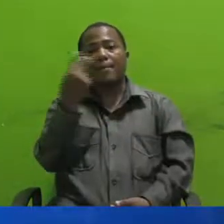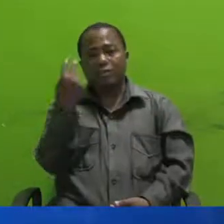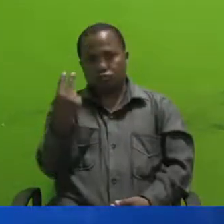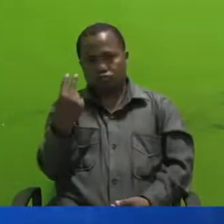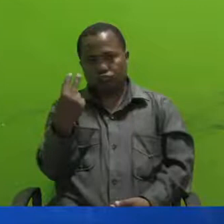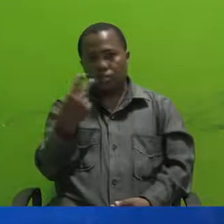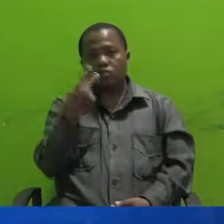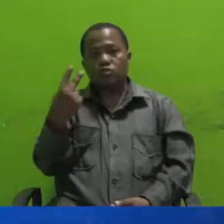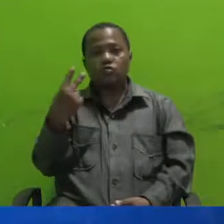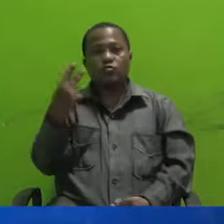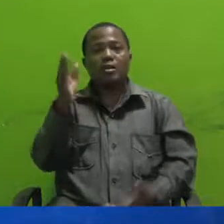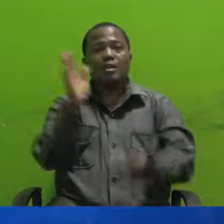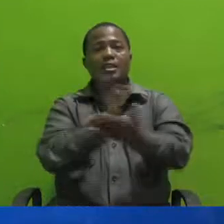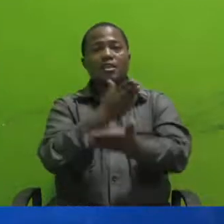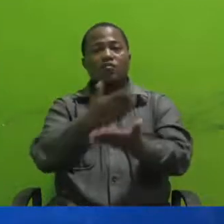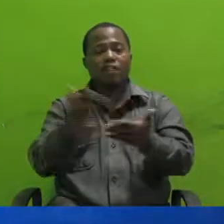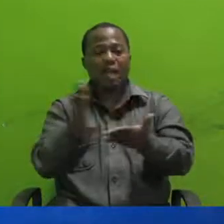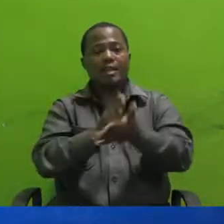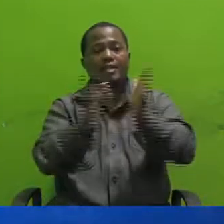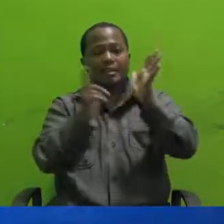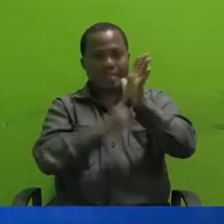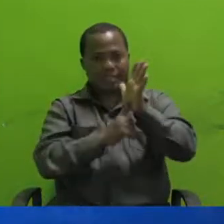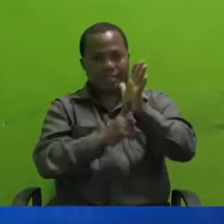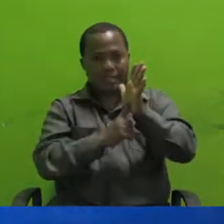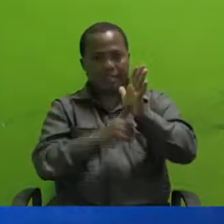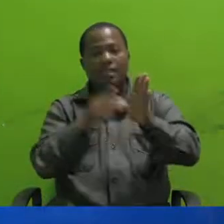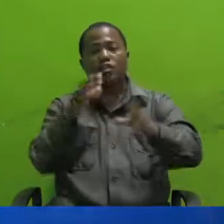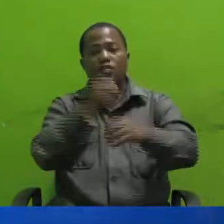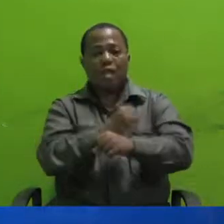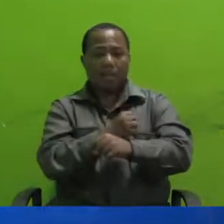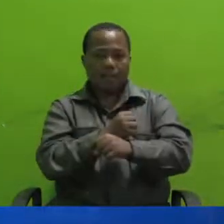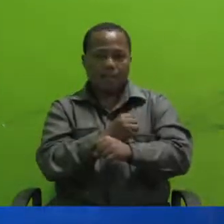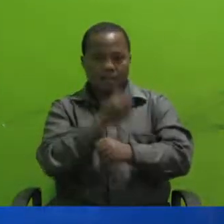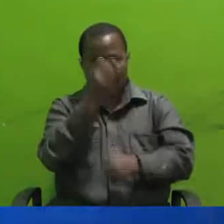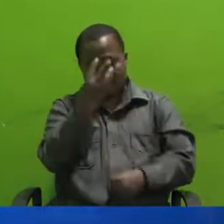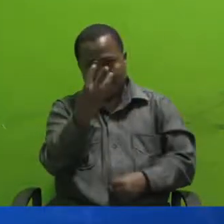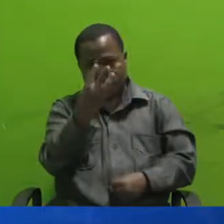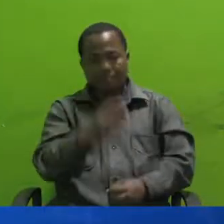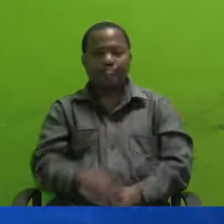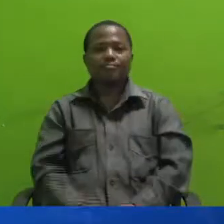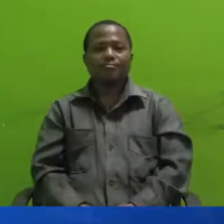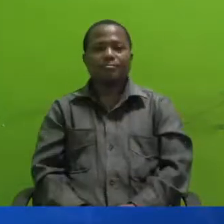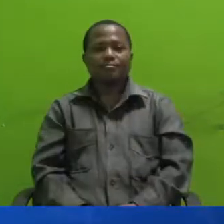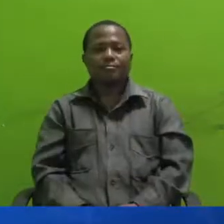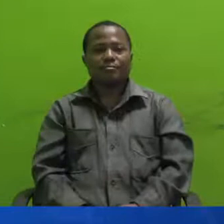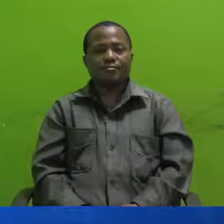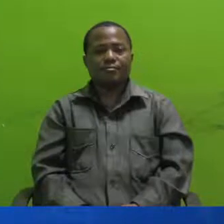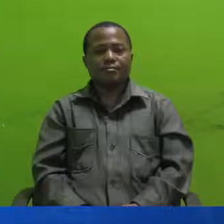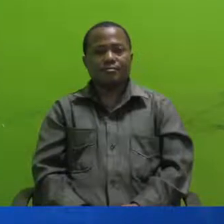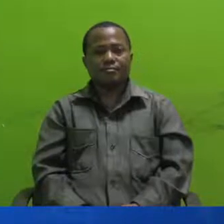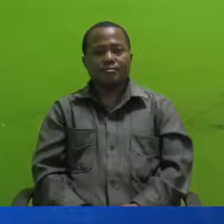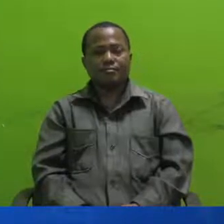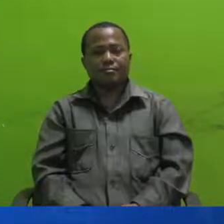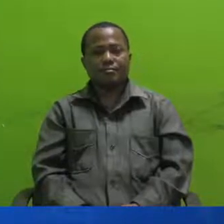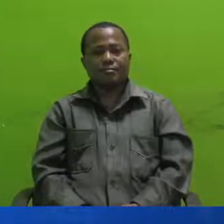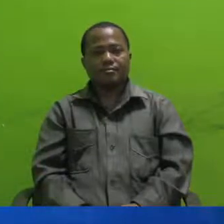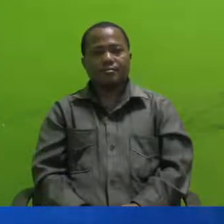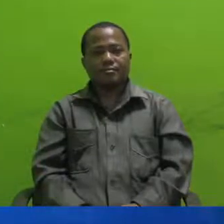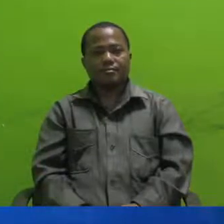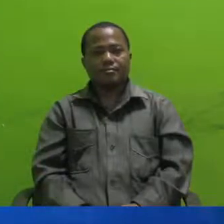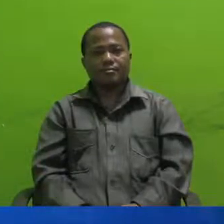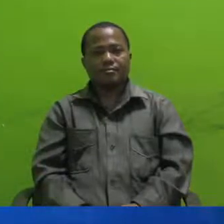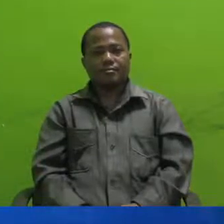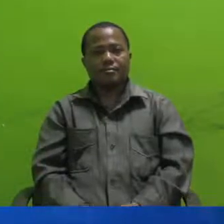2. Number 2 here divides 6 without remainder, which give you 3. There are